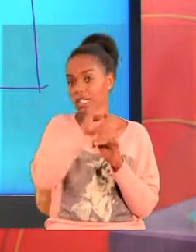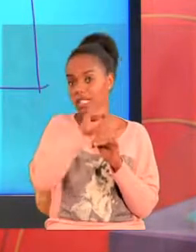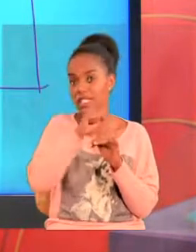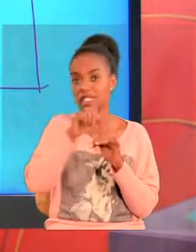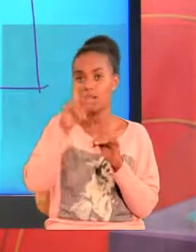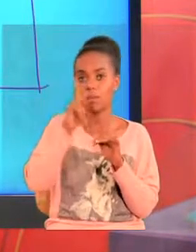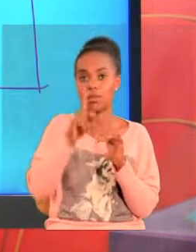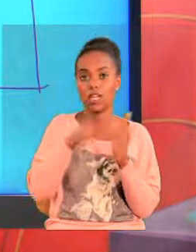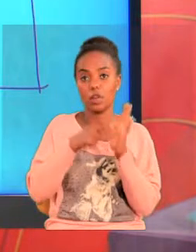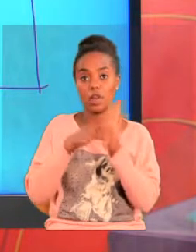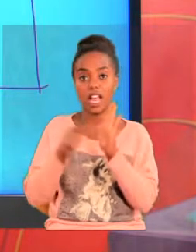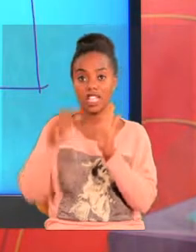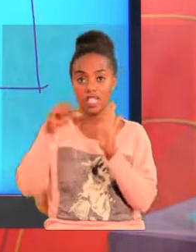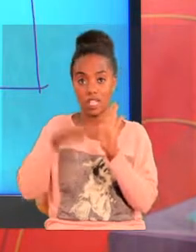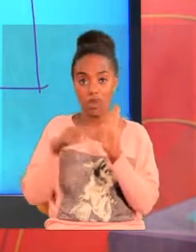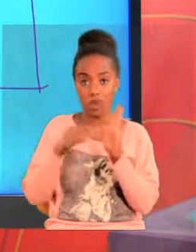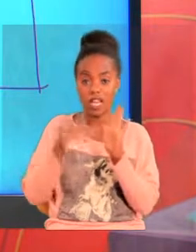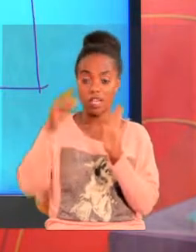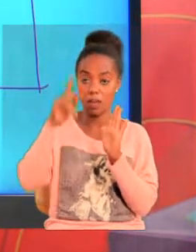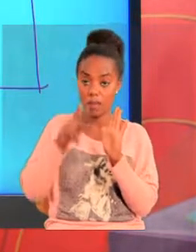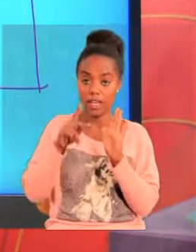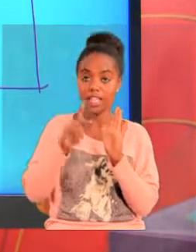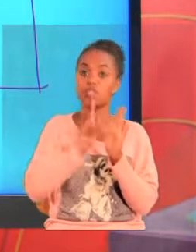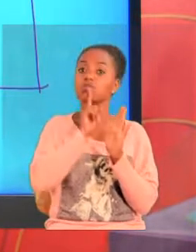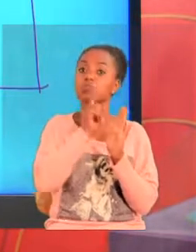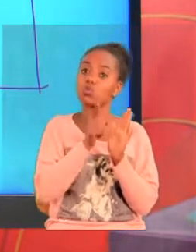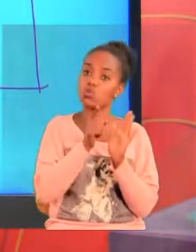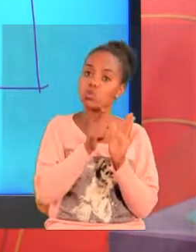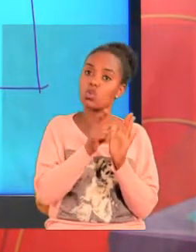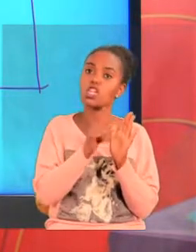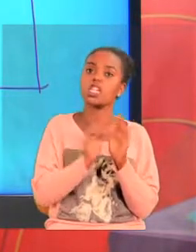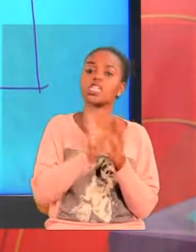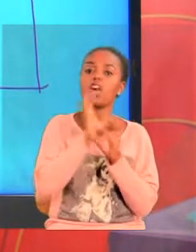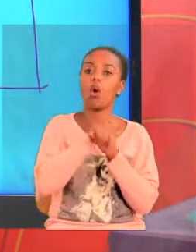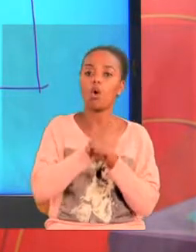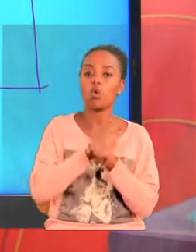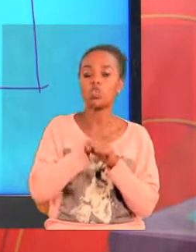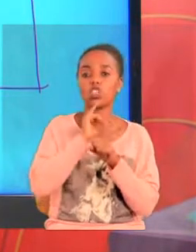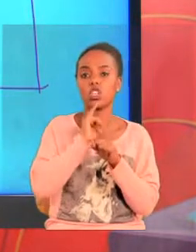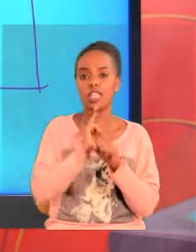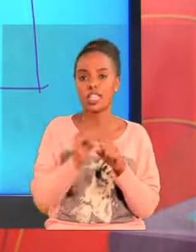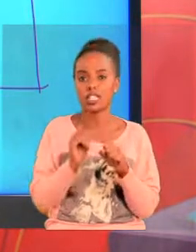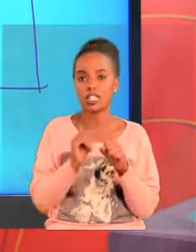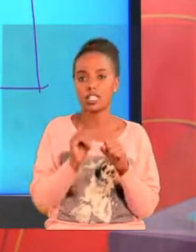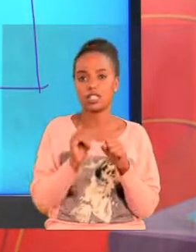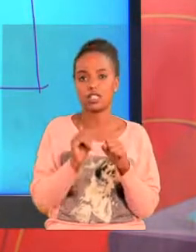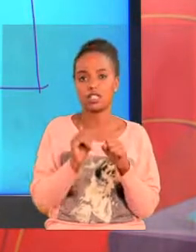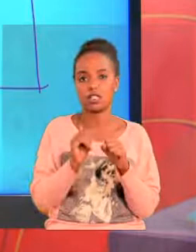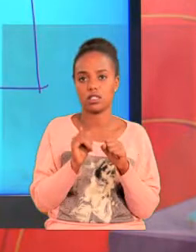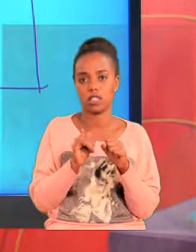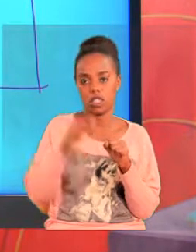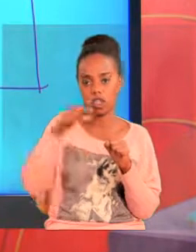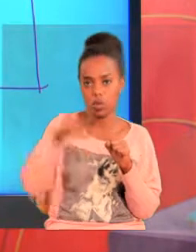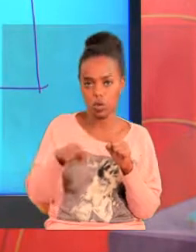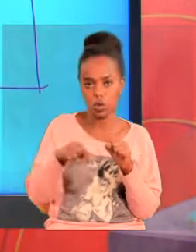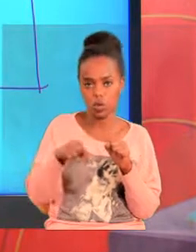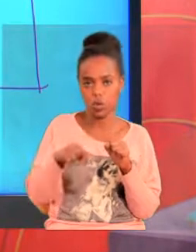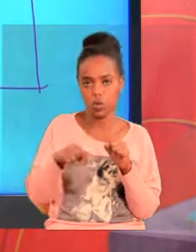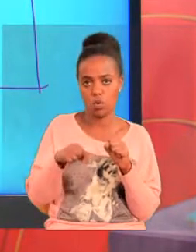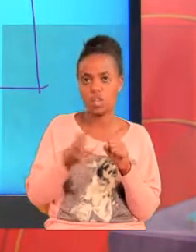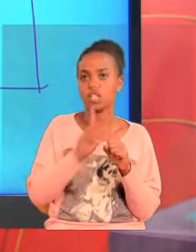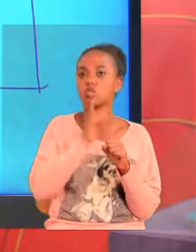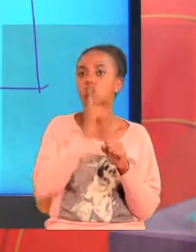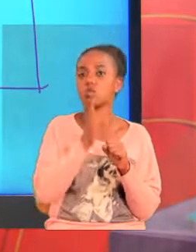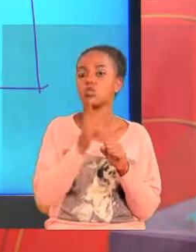implies Q true and P true, for these premises, the conclusion is it is the conclusion Q is